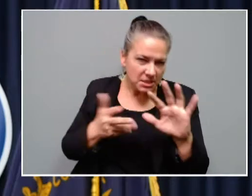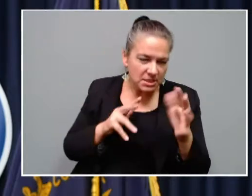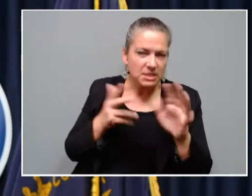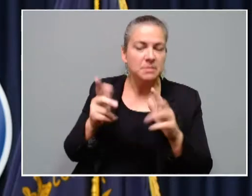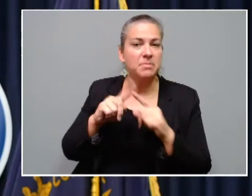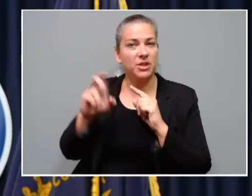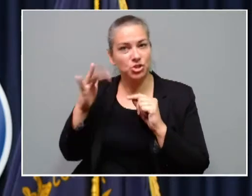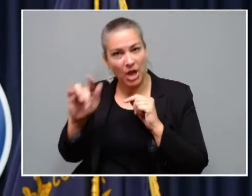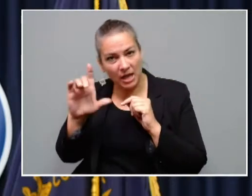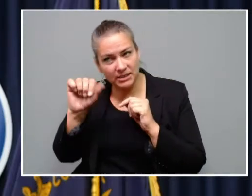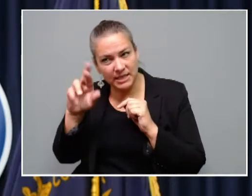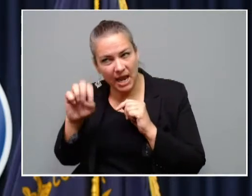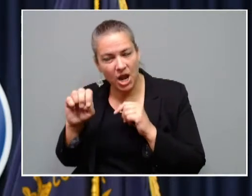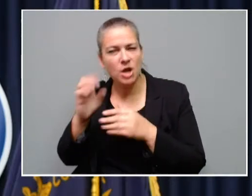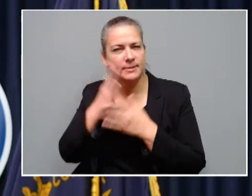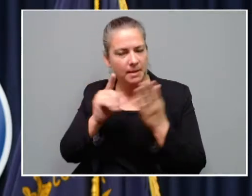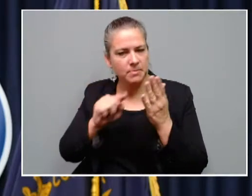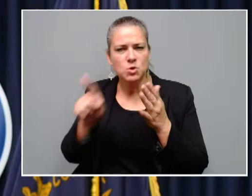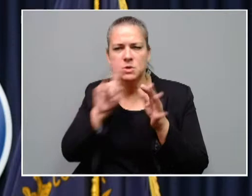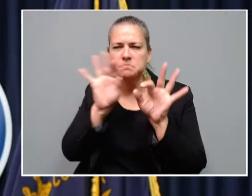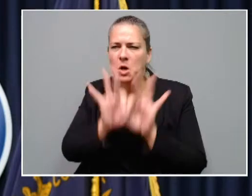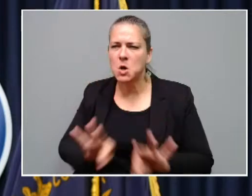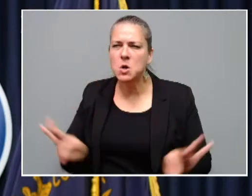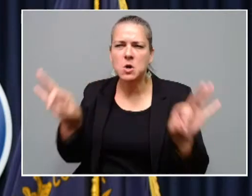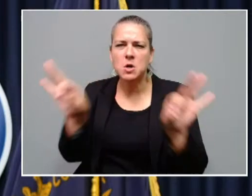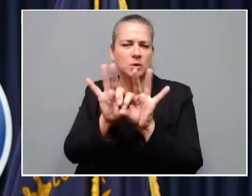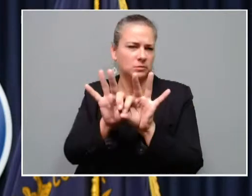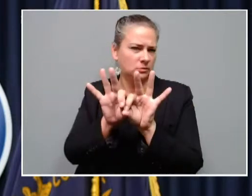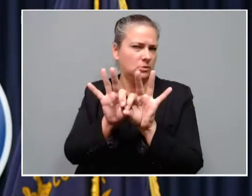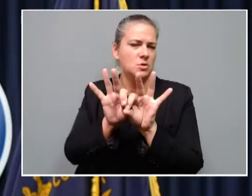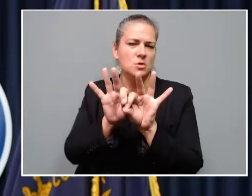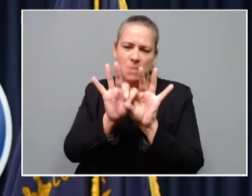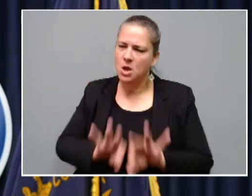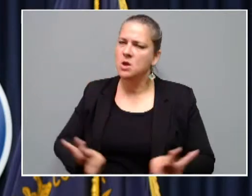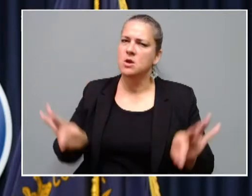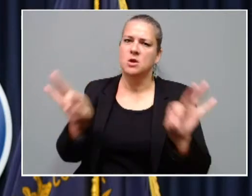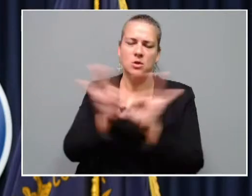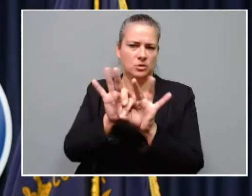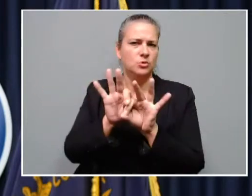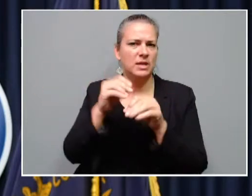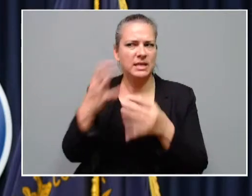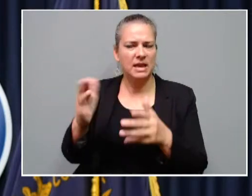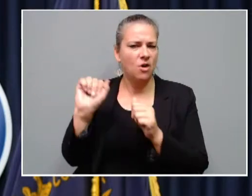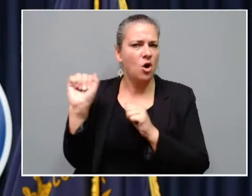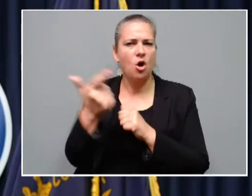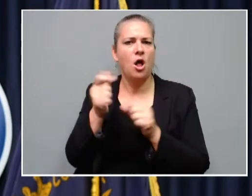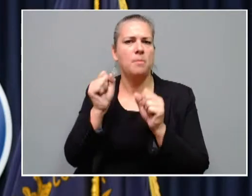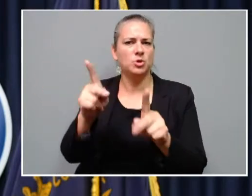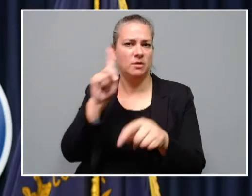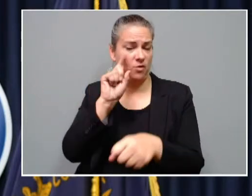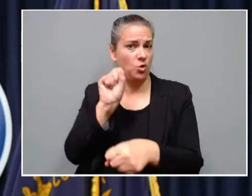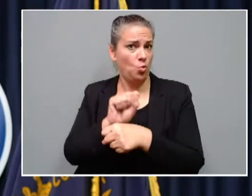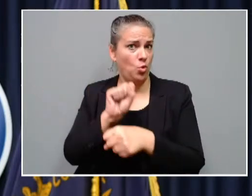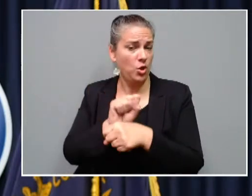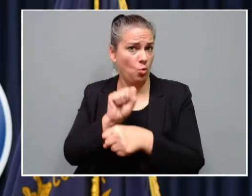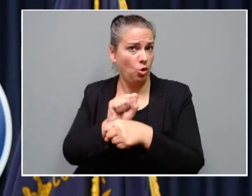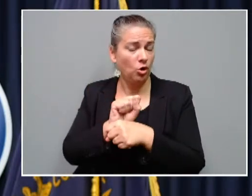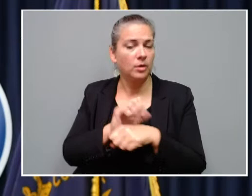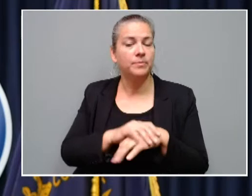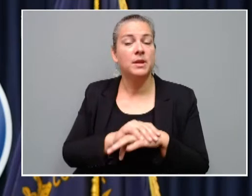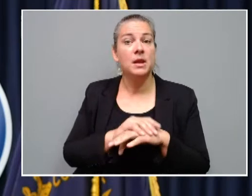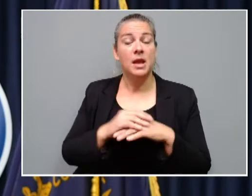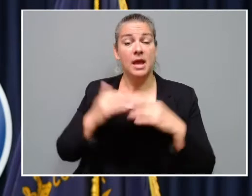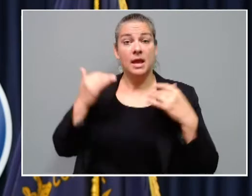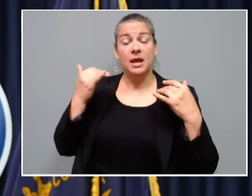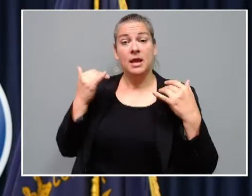is critical if we want to give everybody true opportunity in the workforce. Now, where they are right now, do